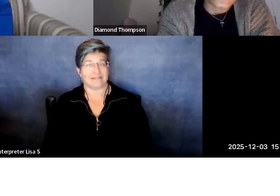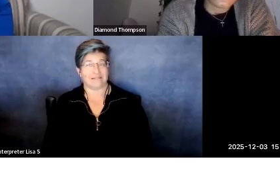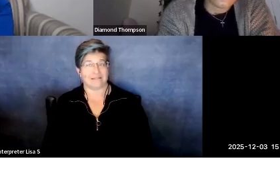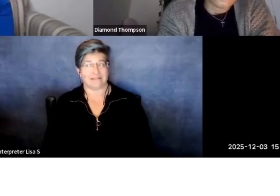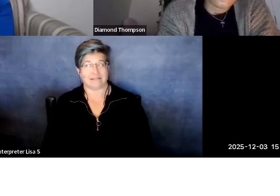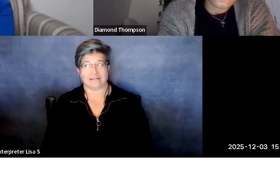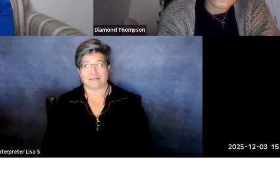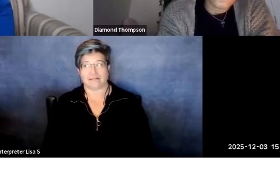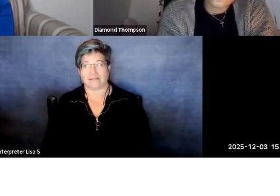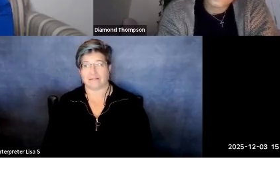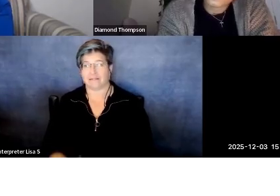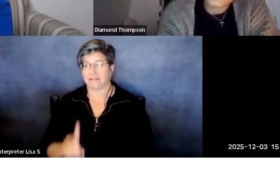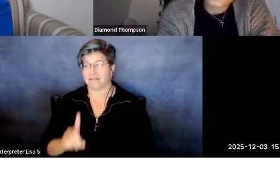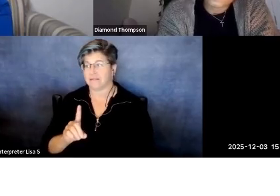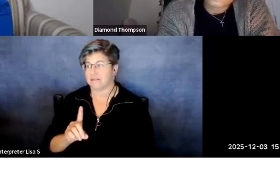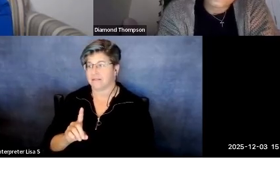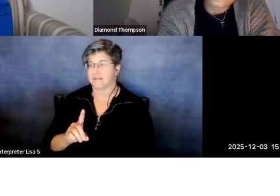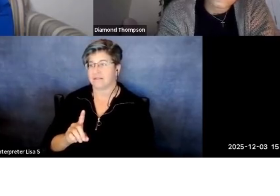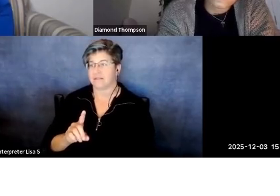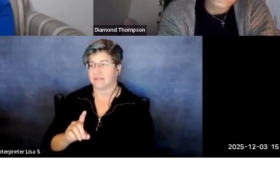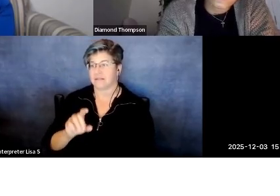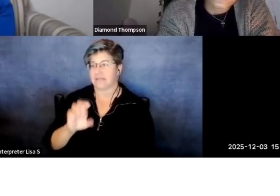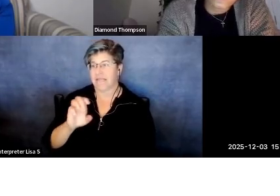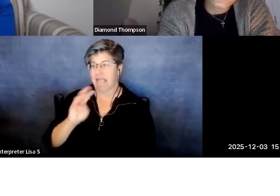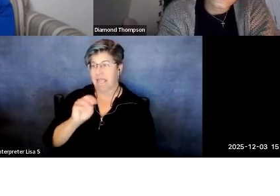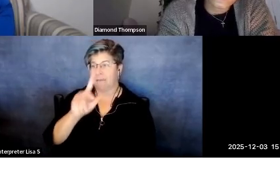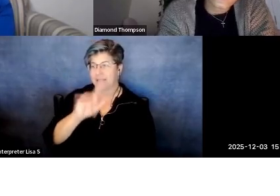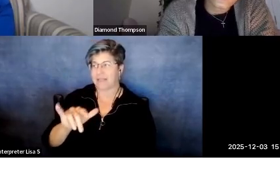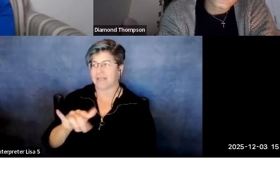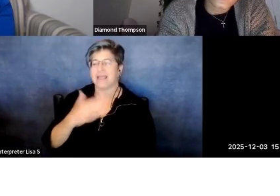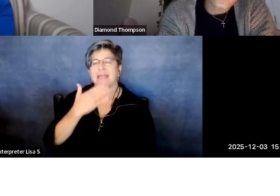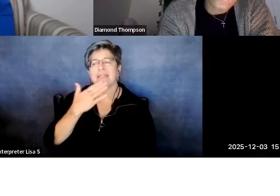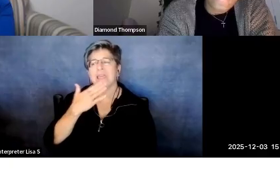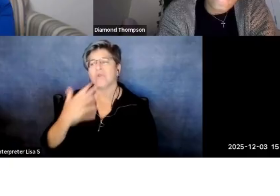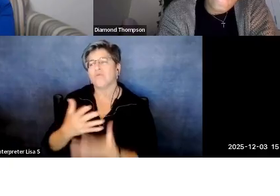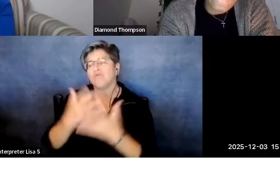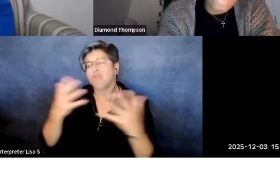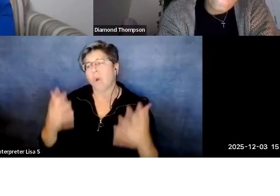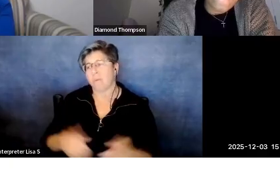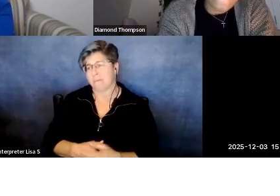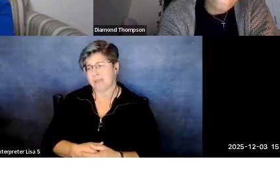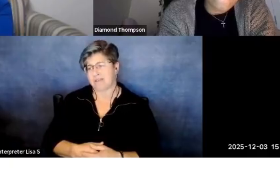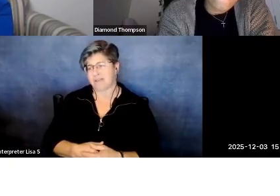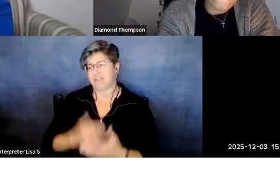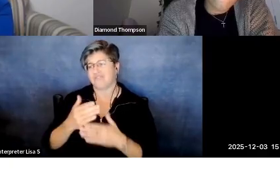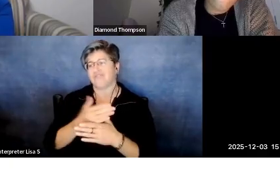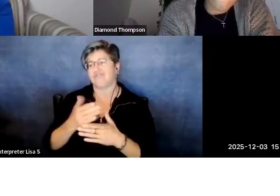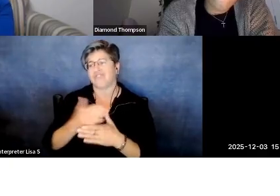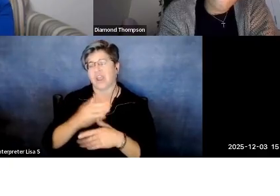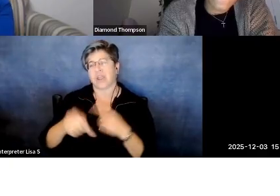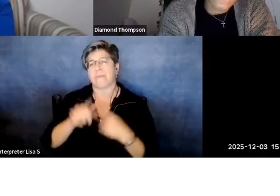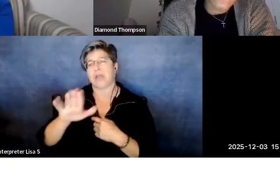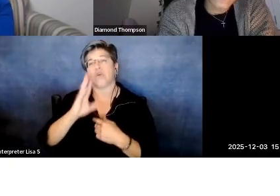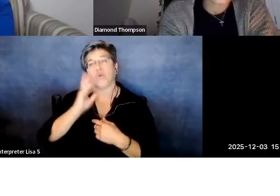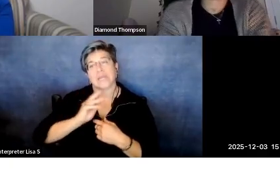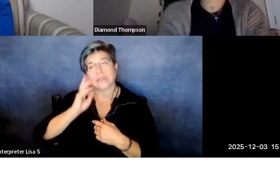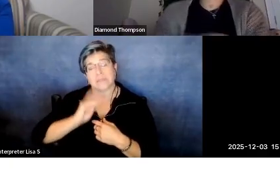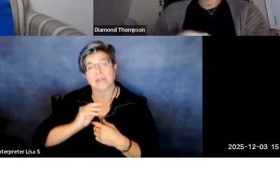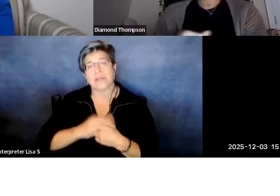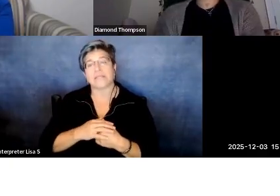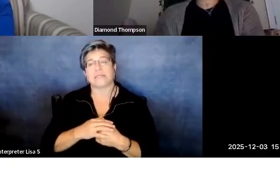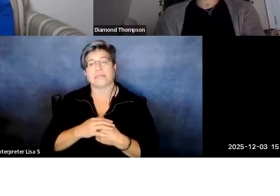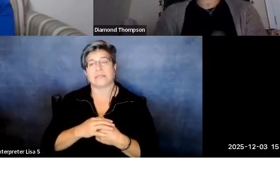So, Simon, thank you so much for sharing about your experience.